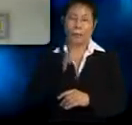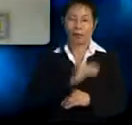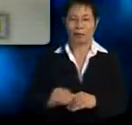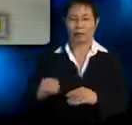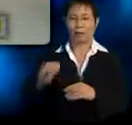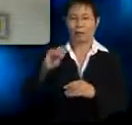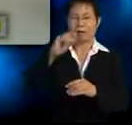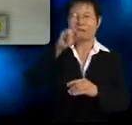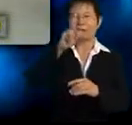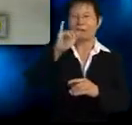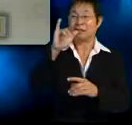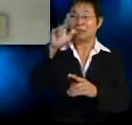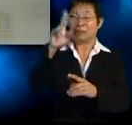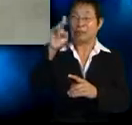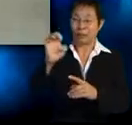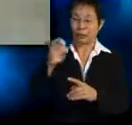dilute hydrochloric acid,